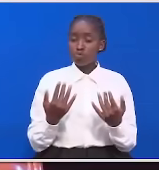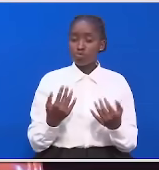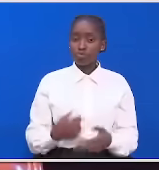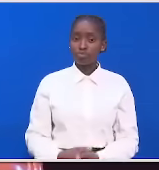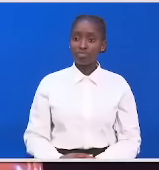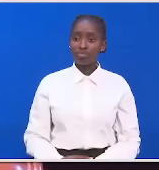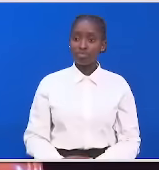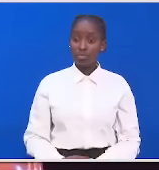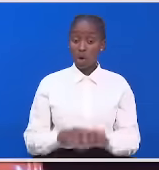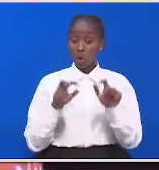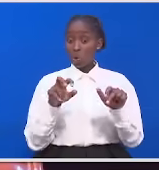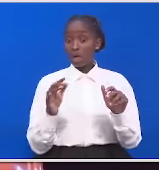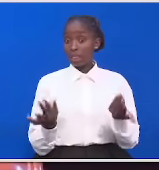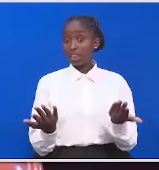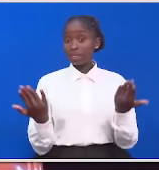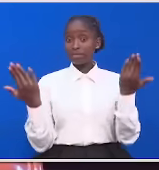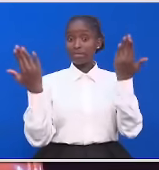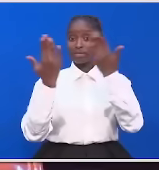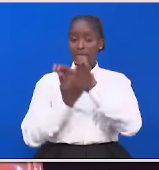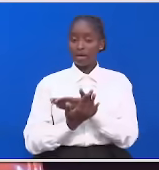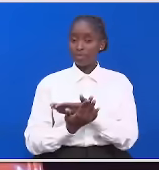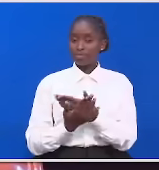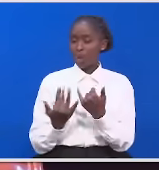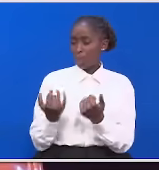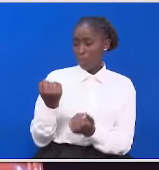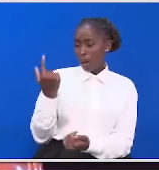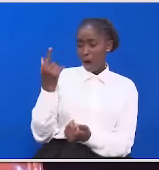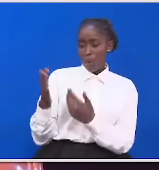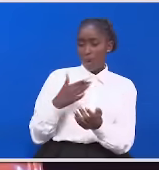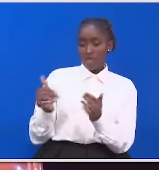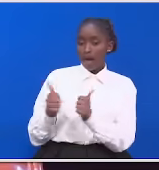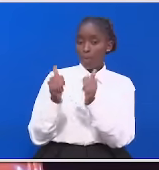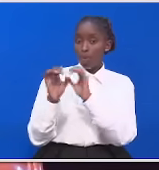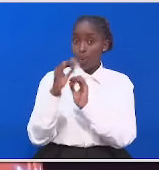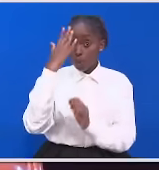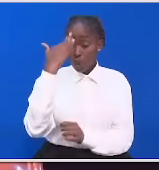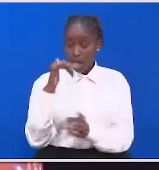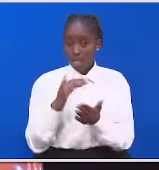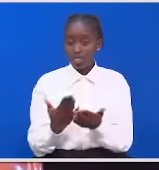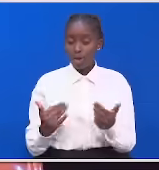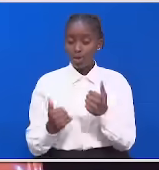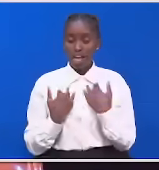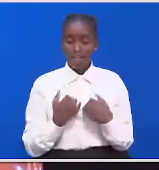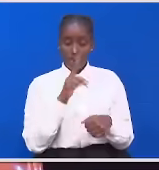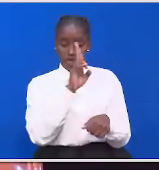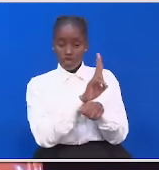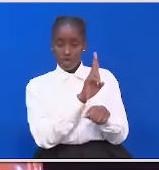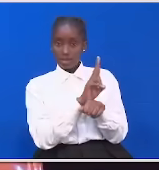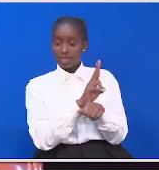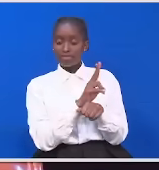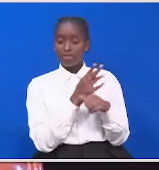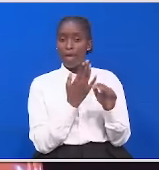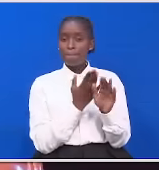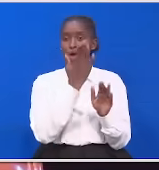grenade, I just saw darkness. So I really don't understand what happened, because this is something that I've used. I've gone through them